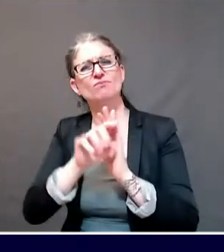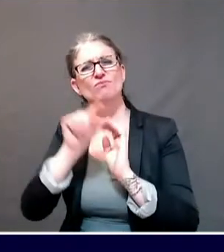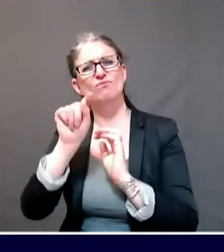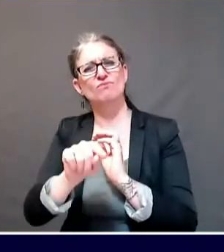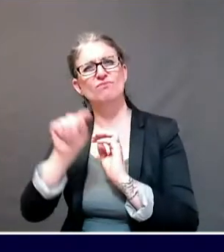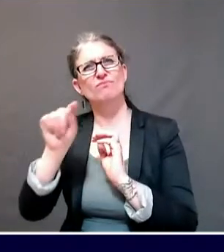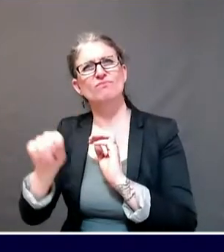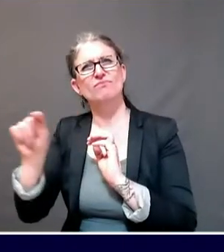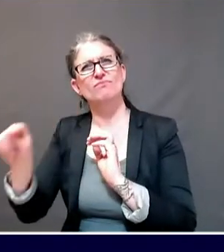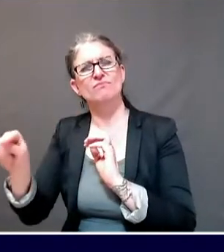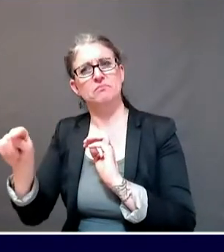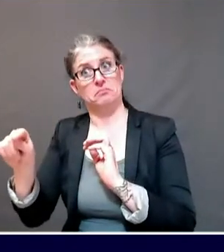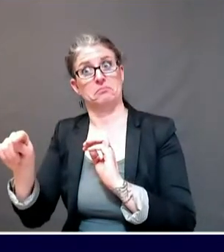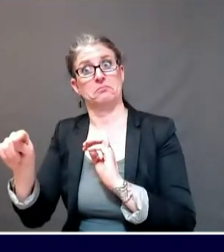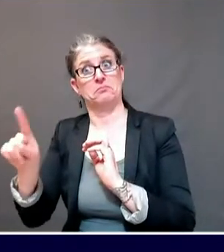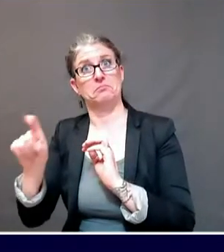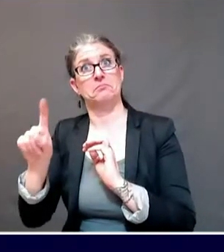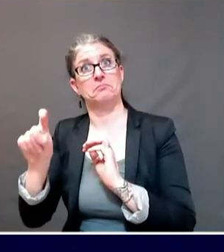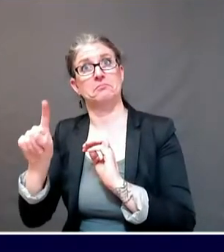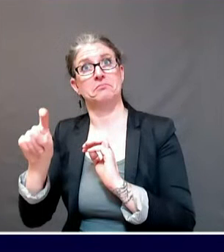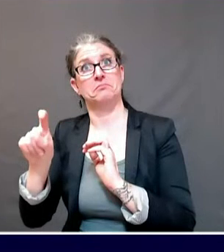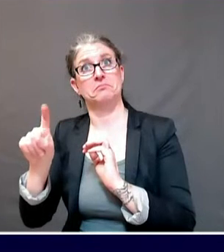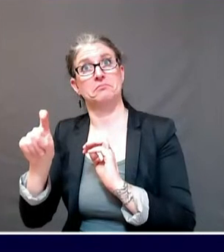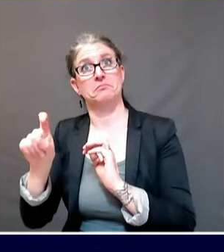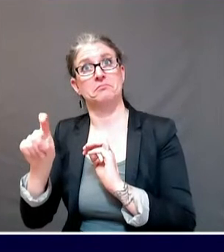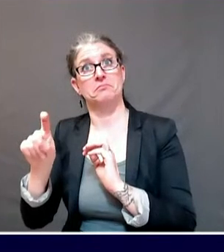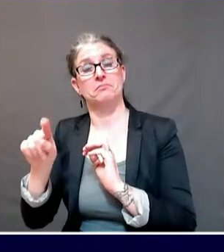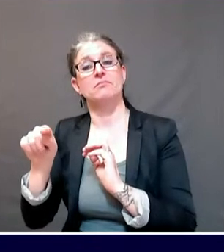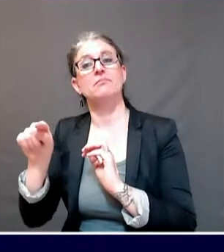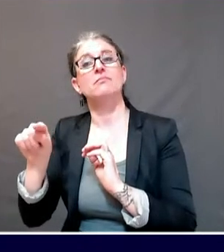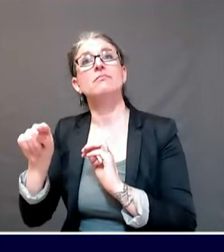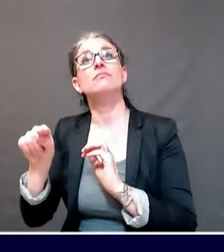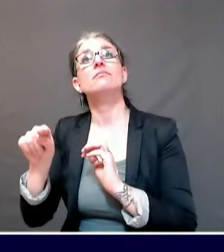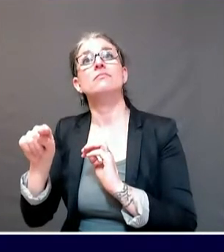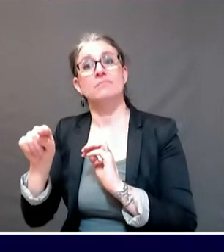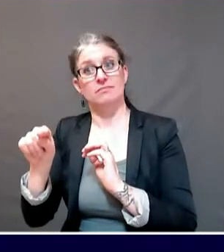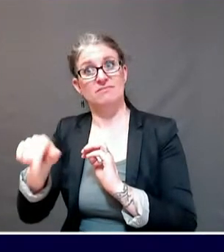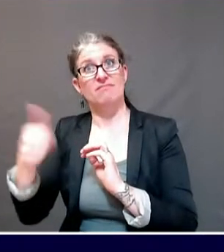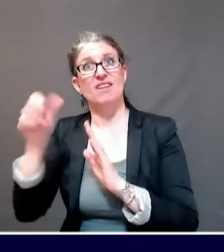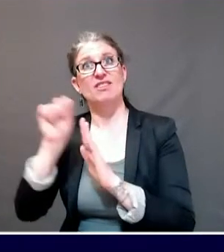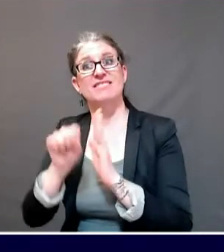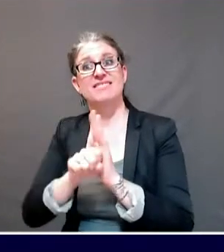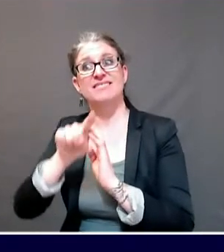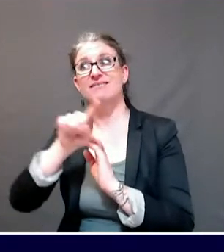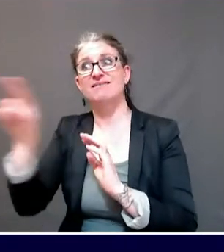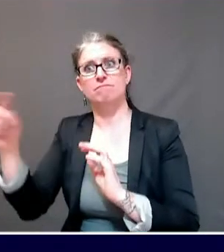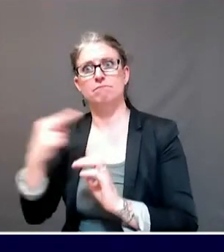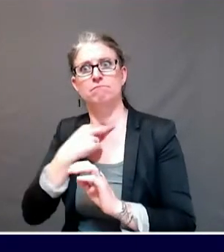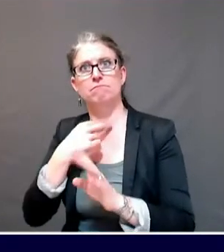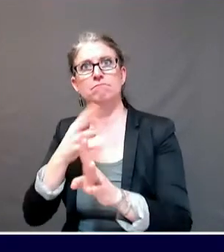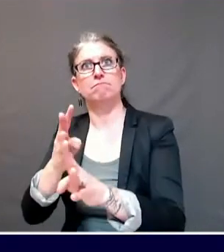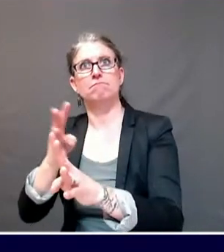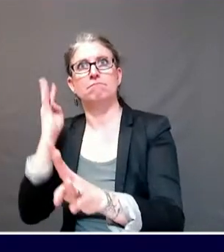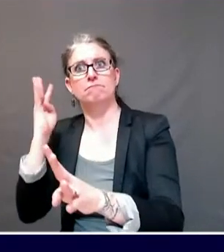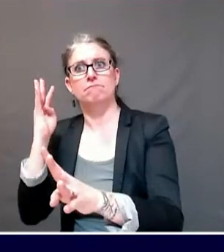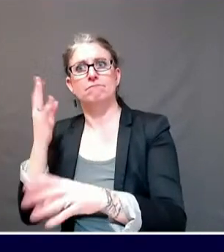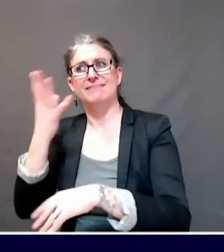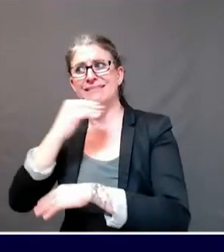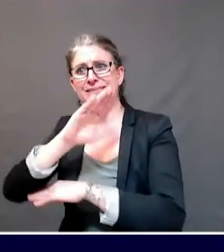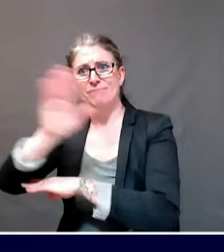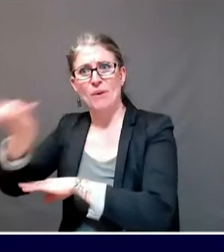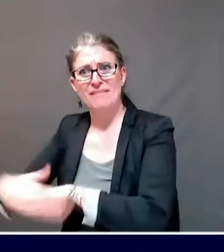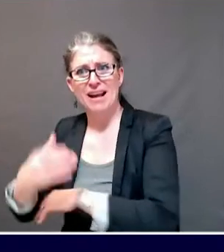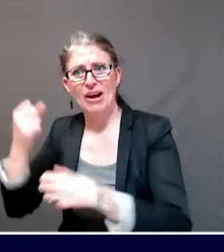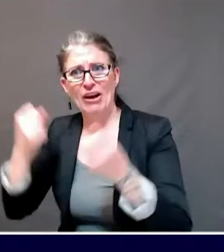happen if you don't take the time to plan out not just who is vaccinated, but how to vaccinate them in an